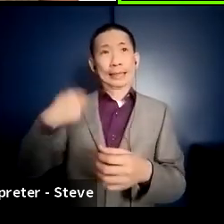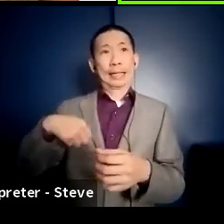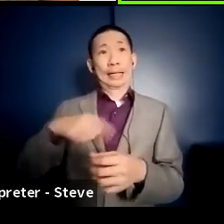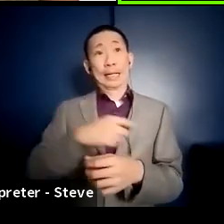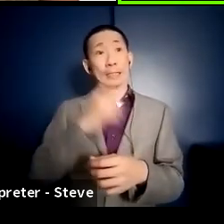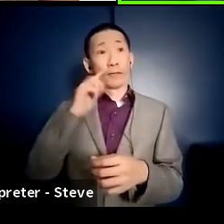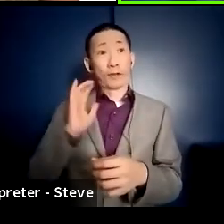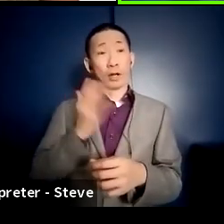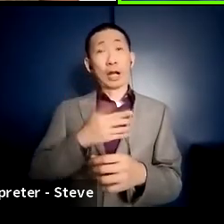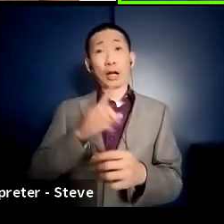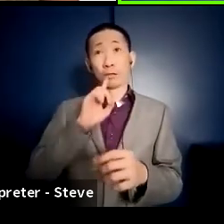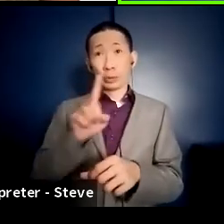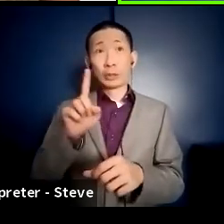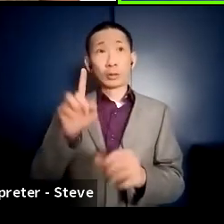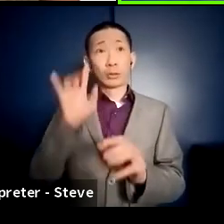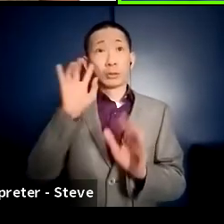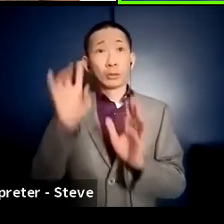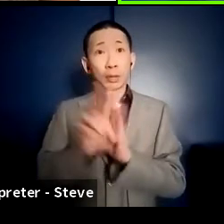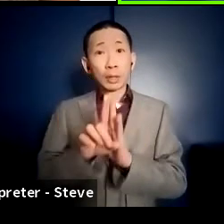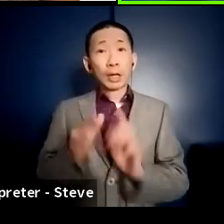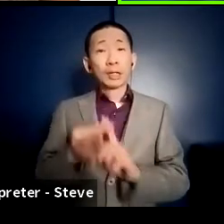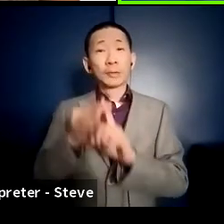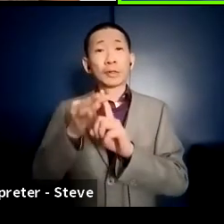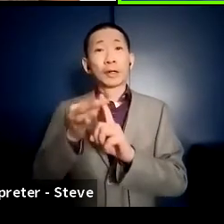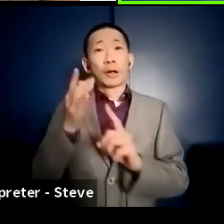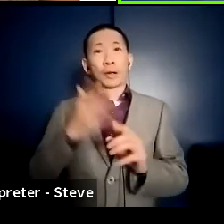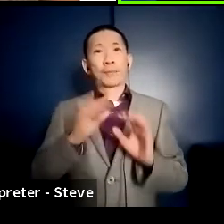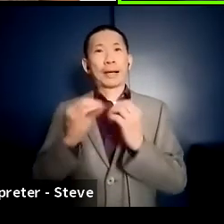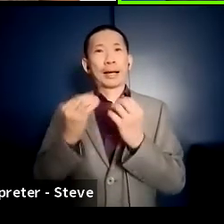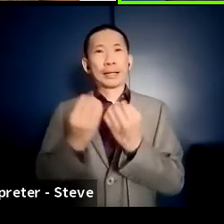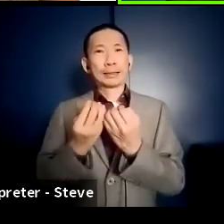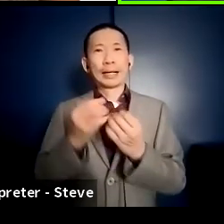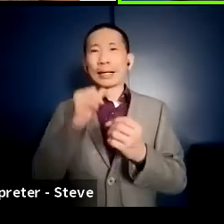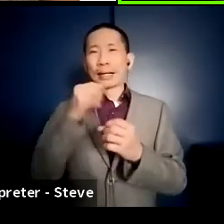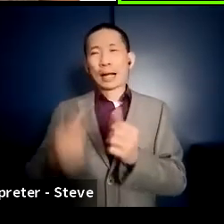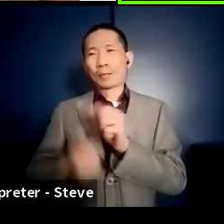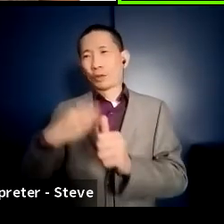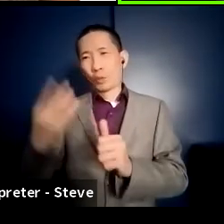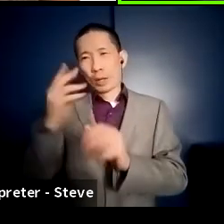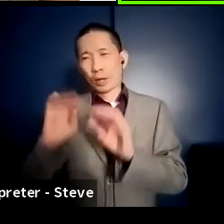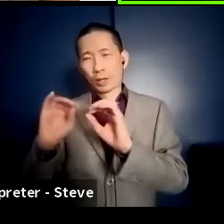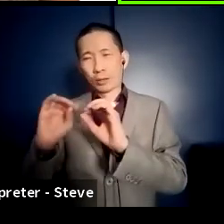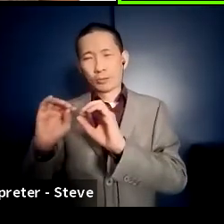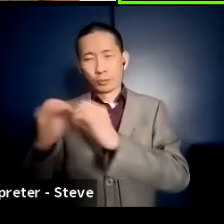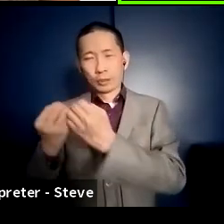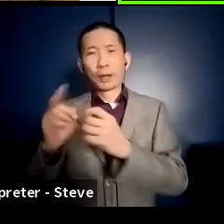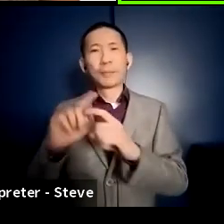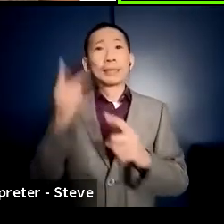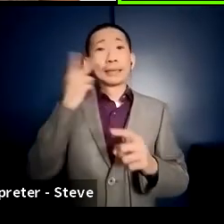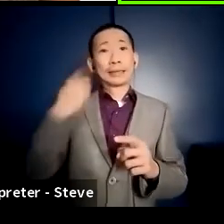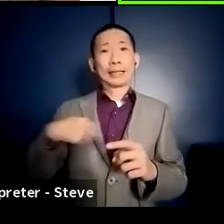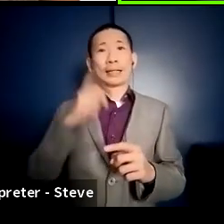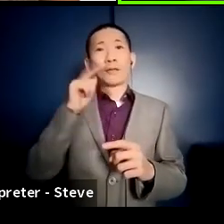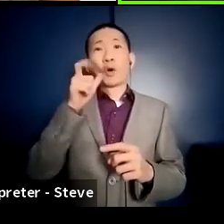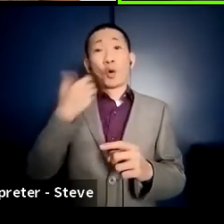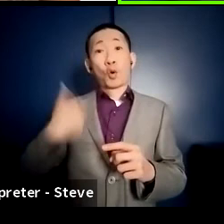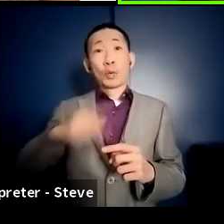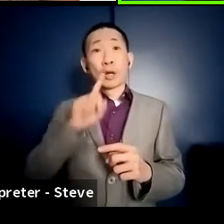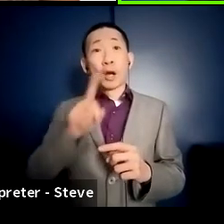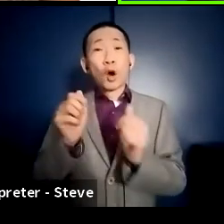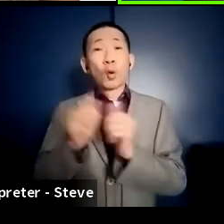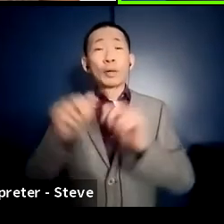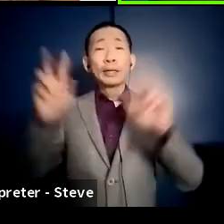are, especially for, my organization is not a predominantly white institution, but just as an example. Anyway, see us for who we are with all these quote unquote like